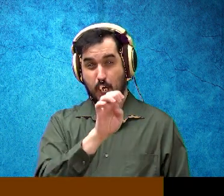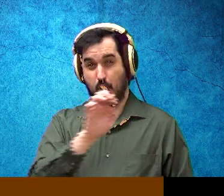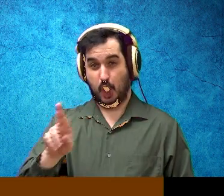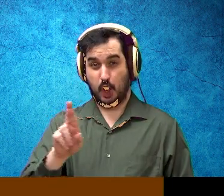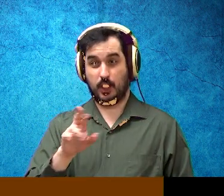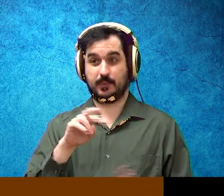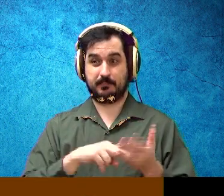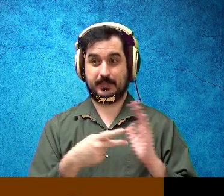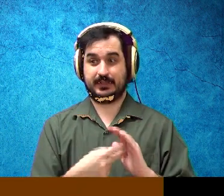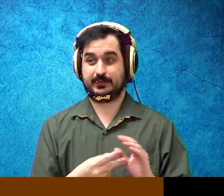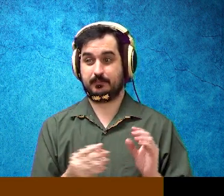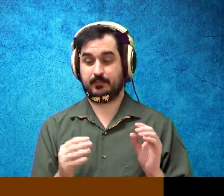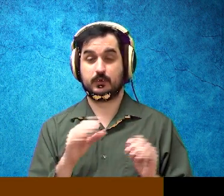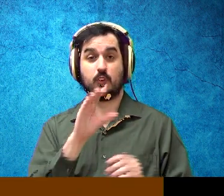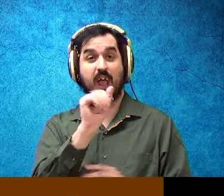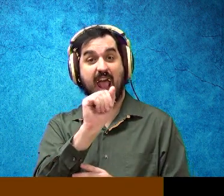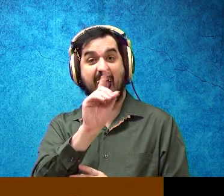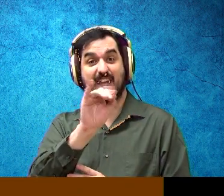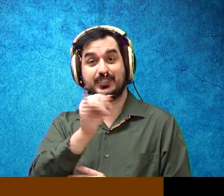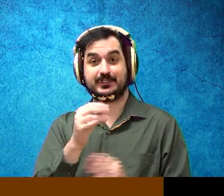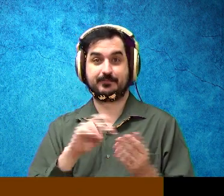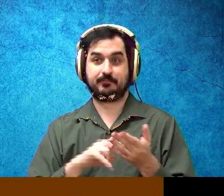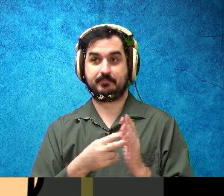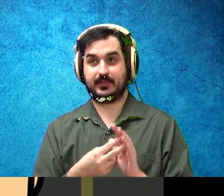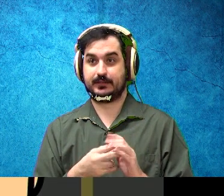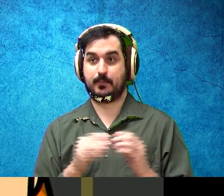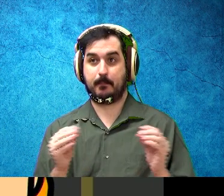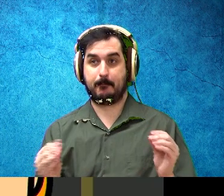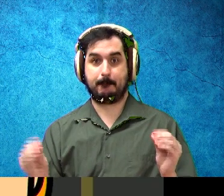in bigger, faster, or brighter.